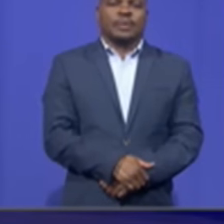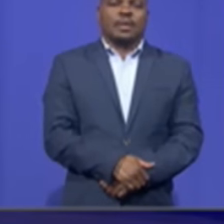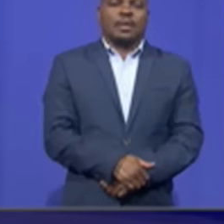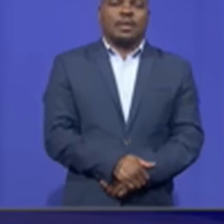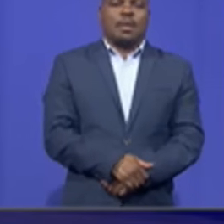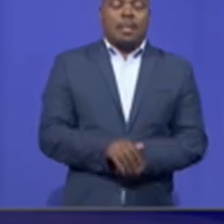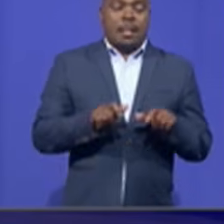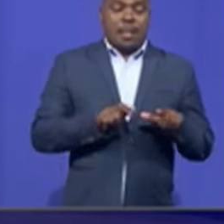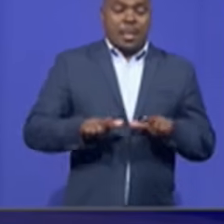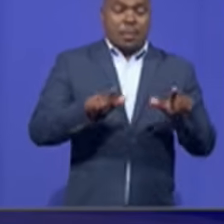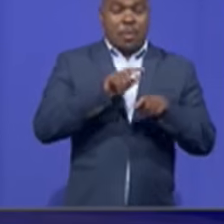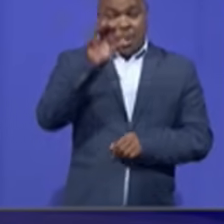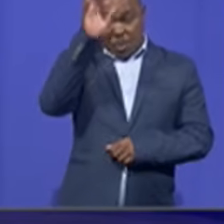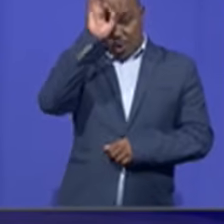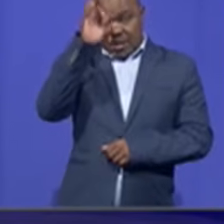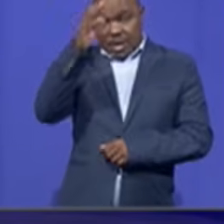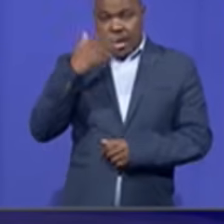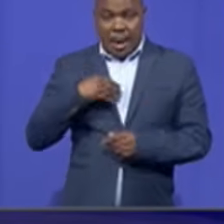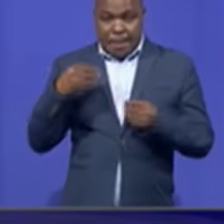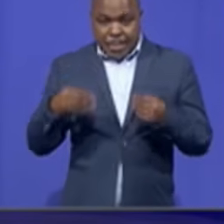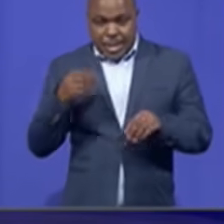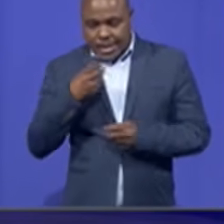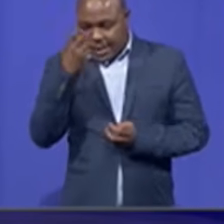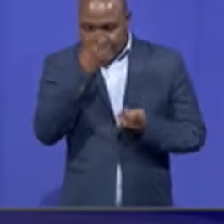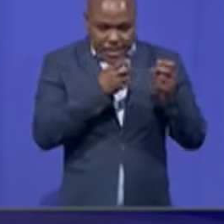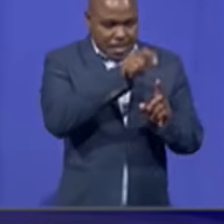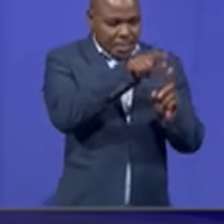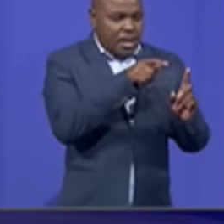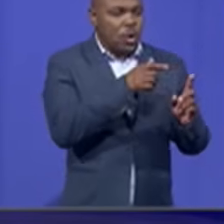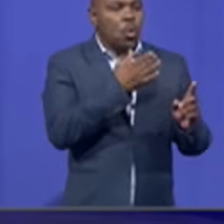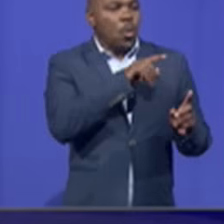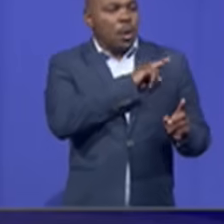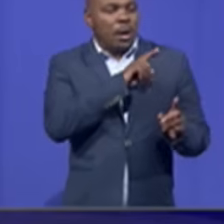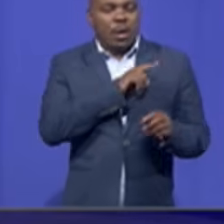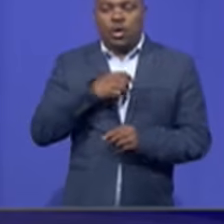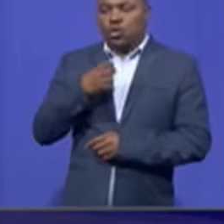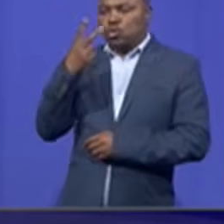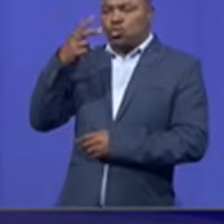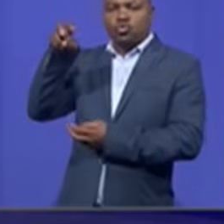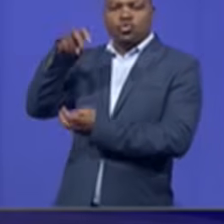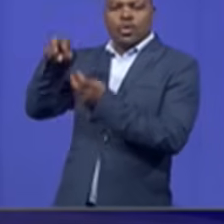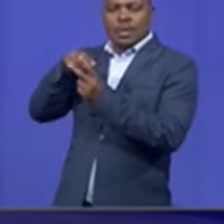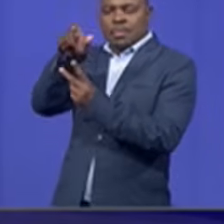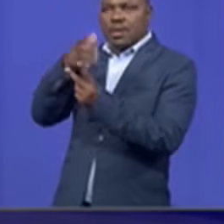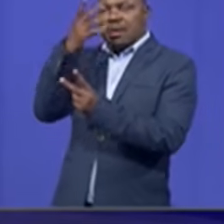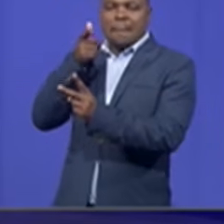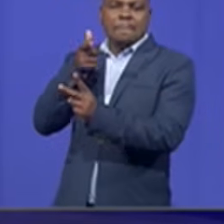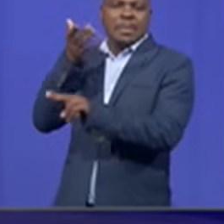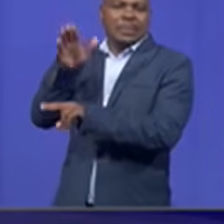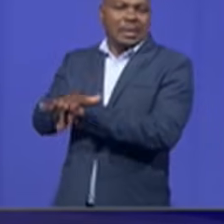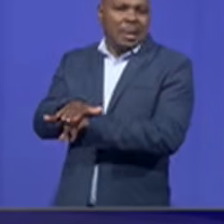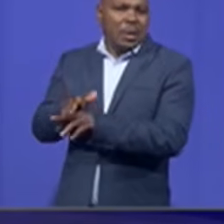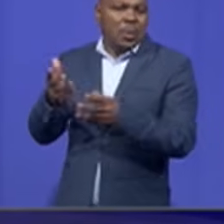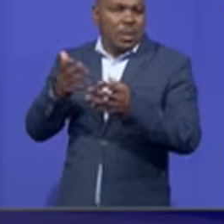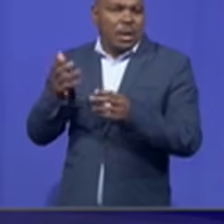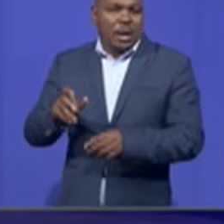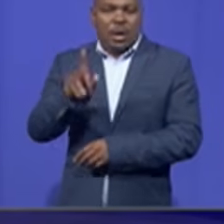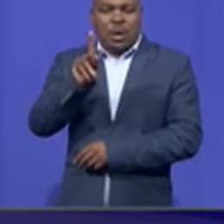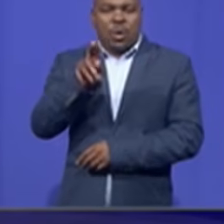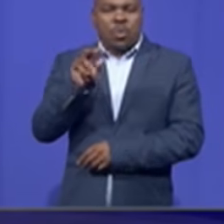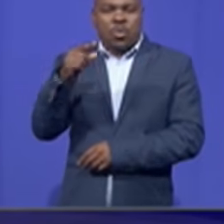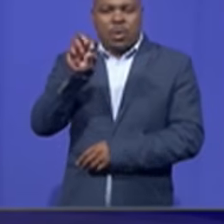Mapodisi a Limpopo a mo letsholong la go batla babelaelwa morago ga gore bajanala ba le babedi ba fitlhele ba bolailwe setlhogo kwa Kruger